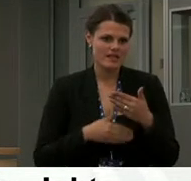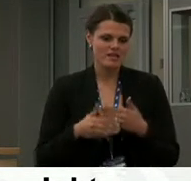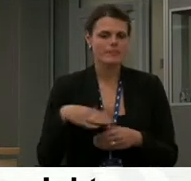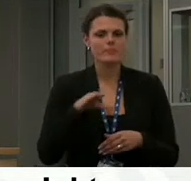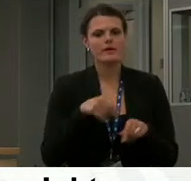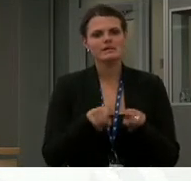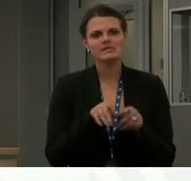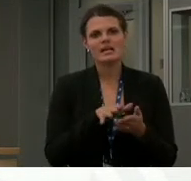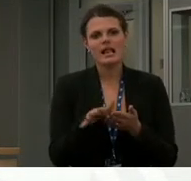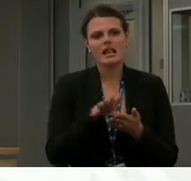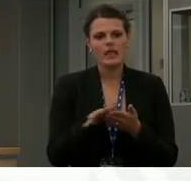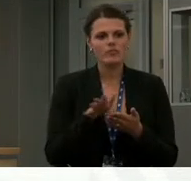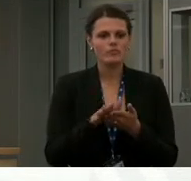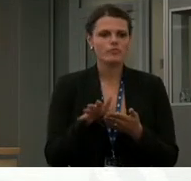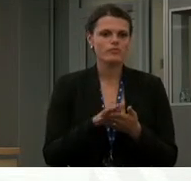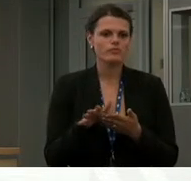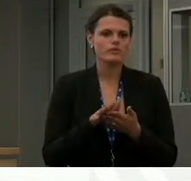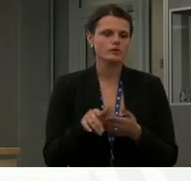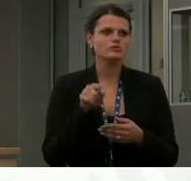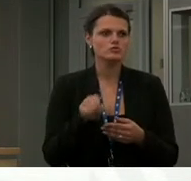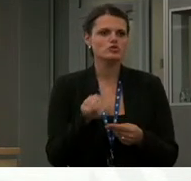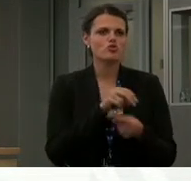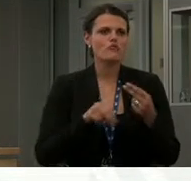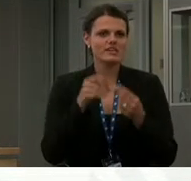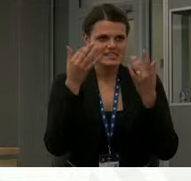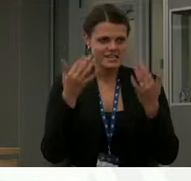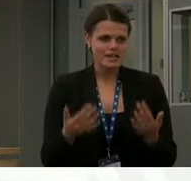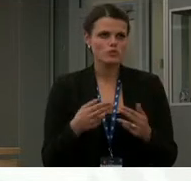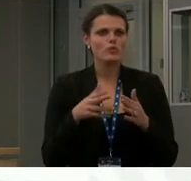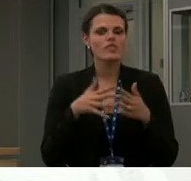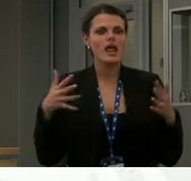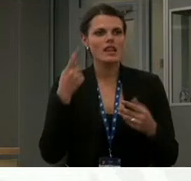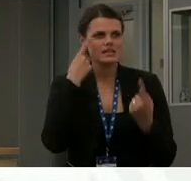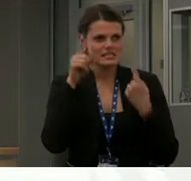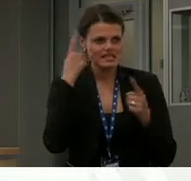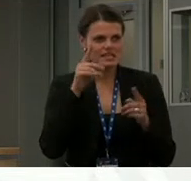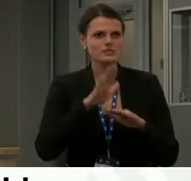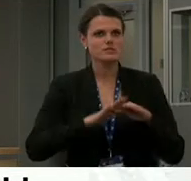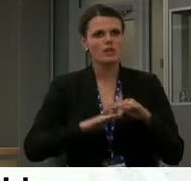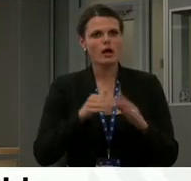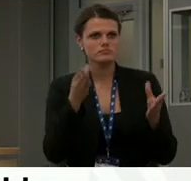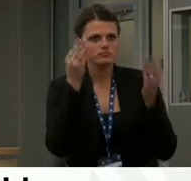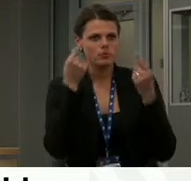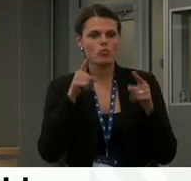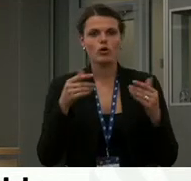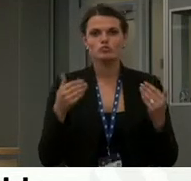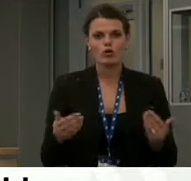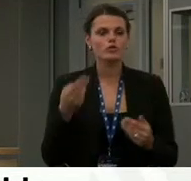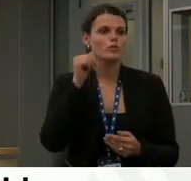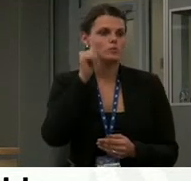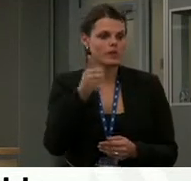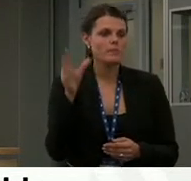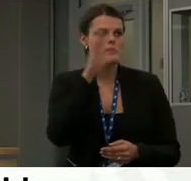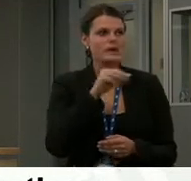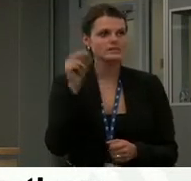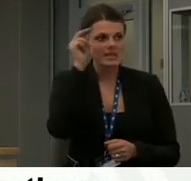We will also use, for sure, the outcomes of this conference and the many ideas and best practices that we will hear today and tomorrow.